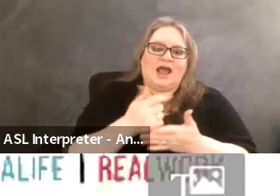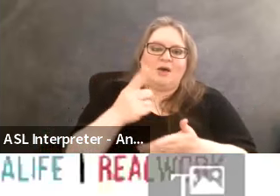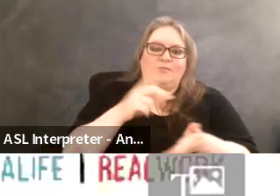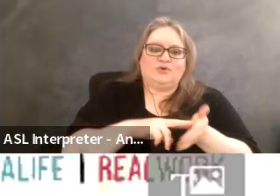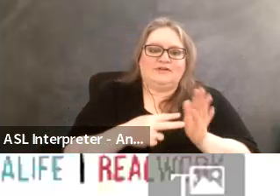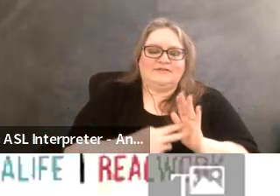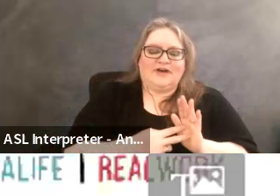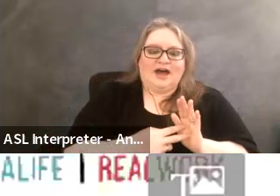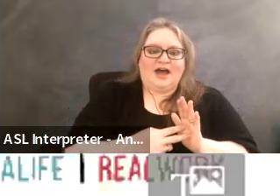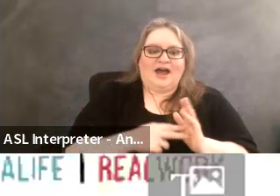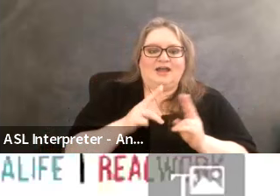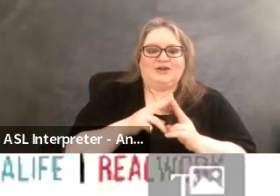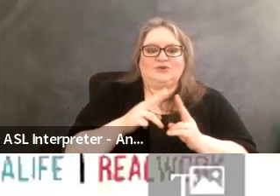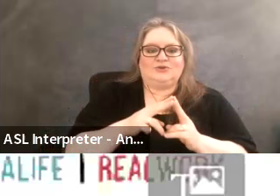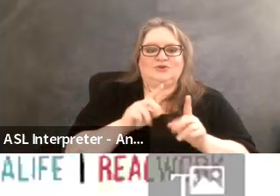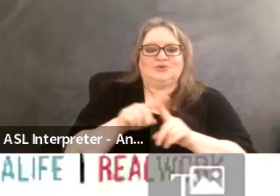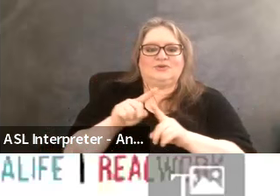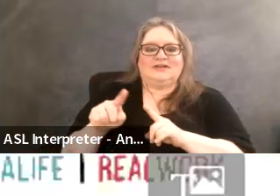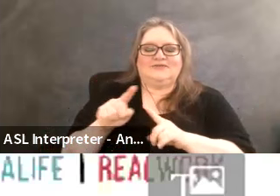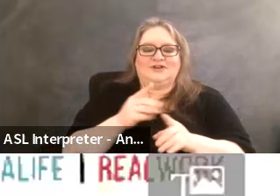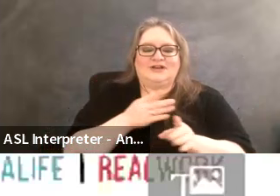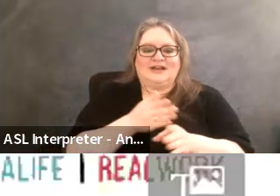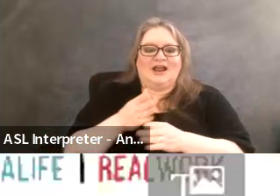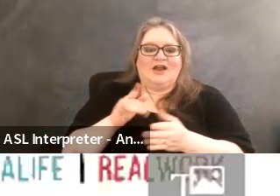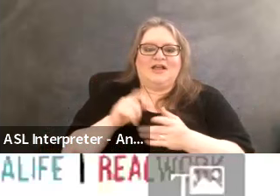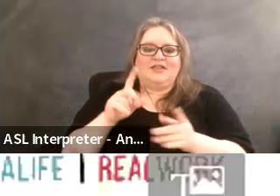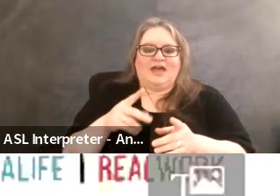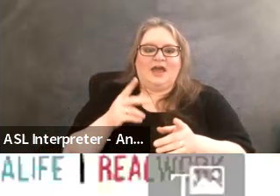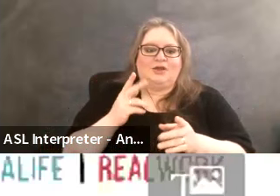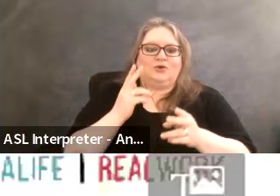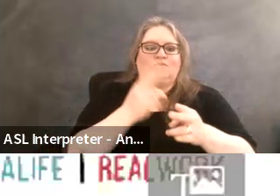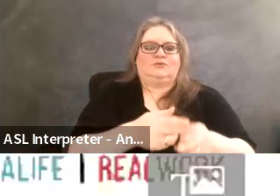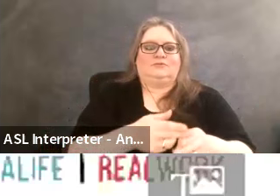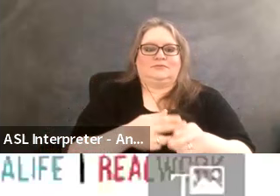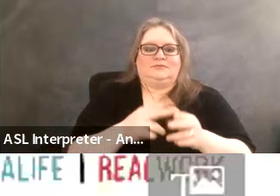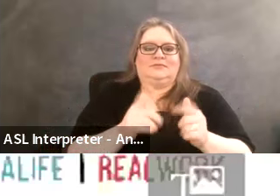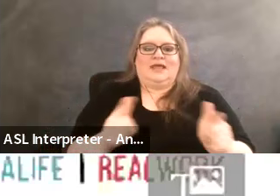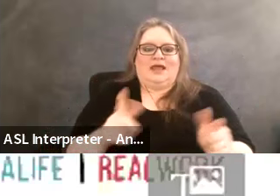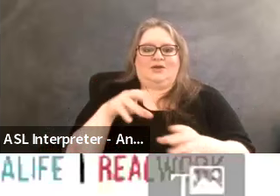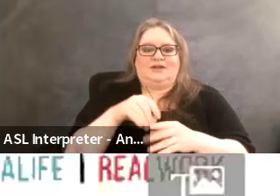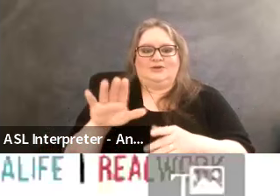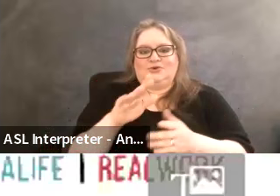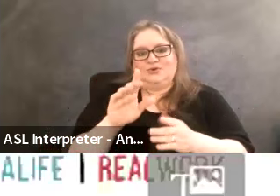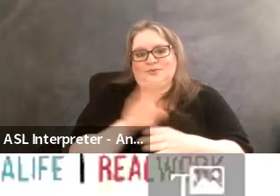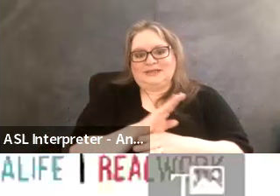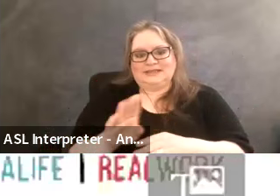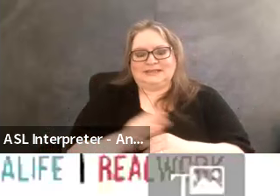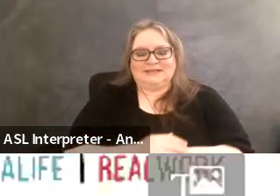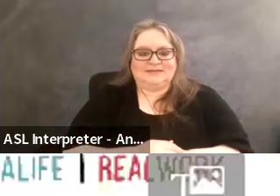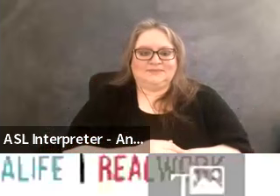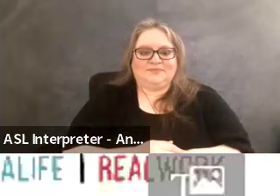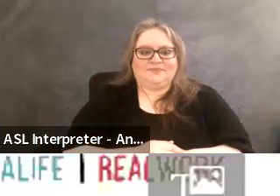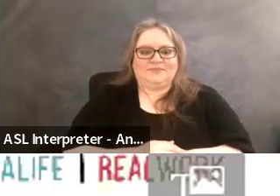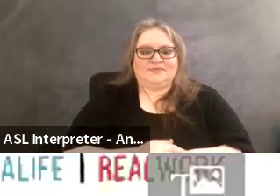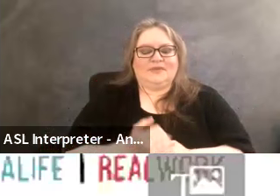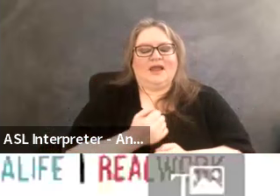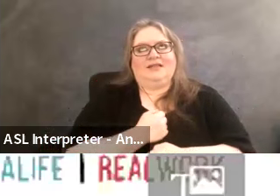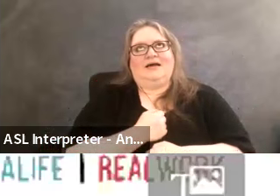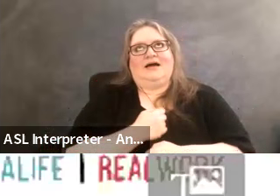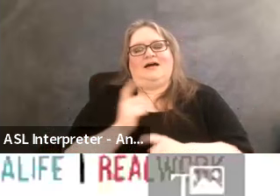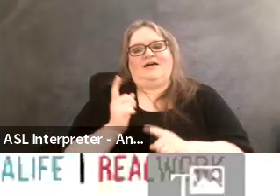define 2 different areas that you might give language to in your business. And I love to go to the